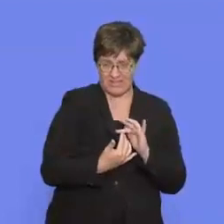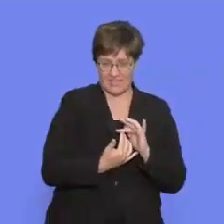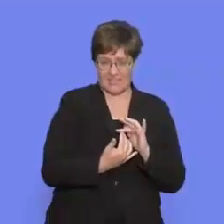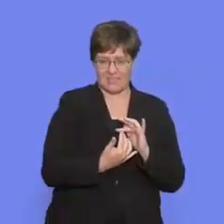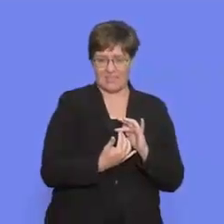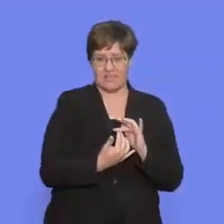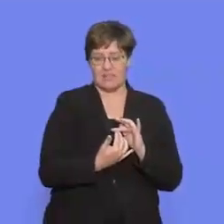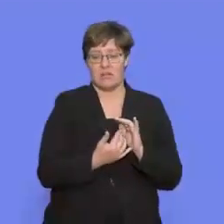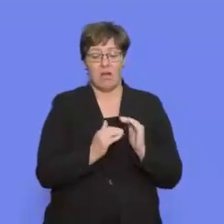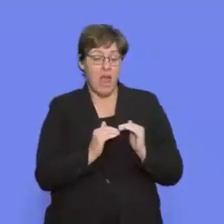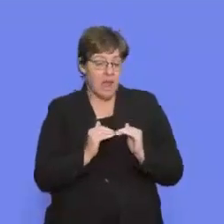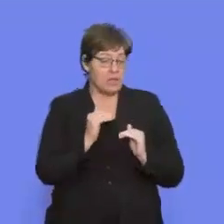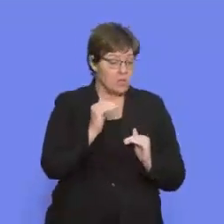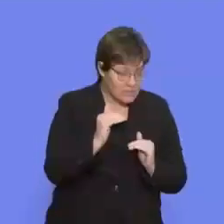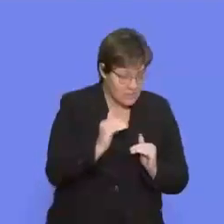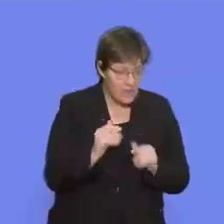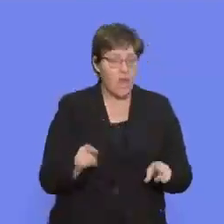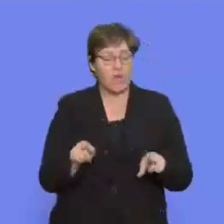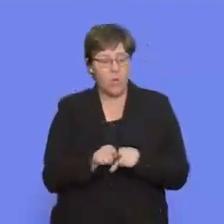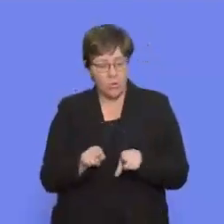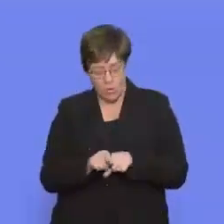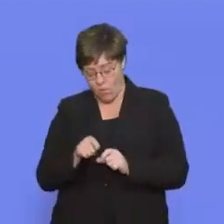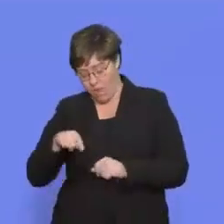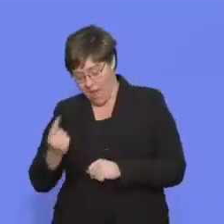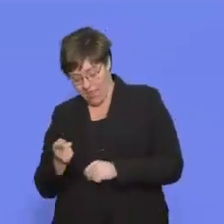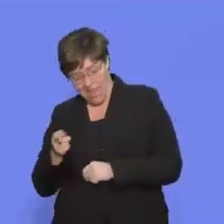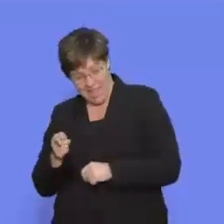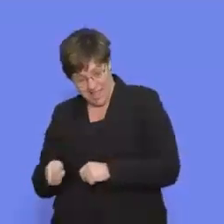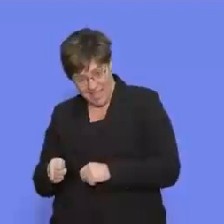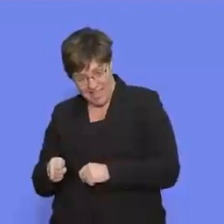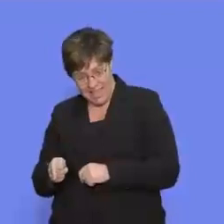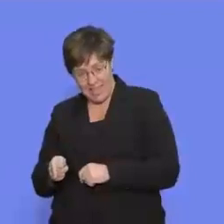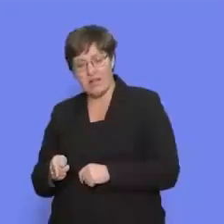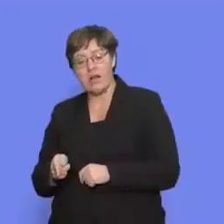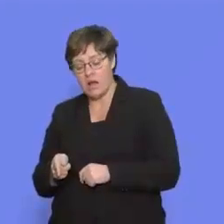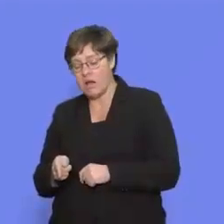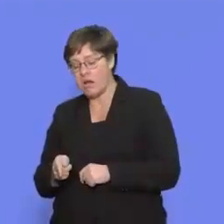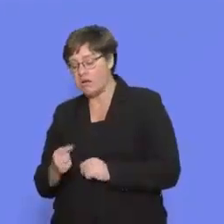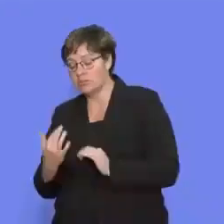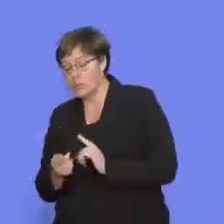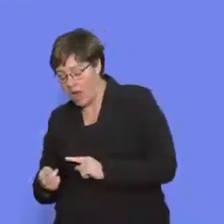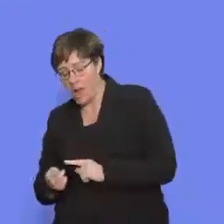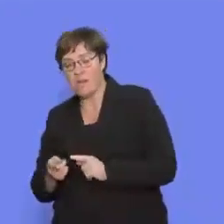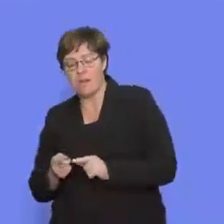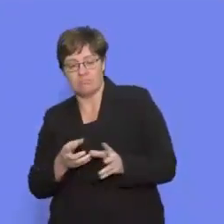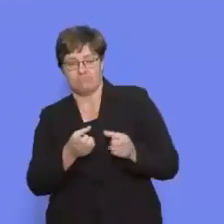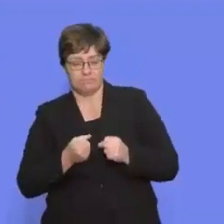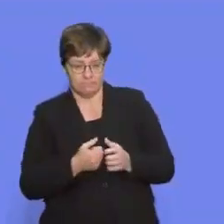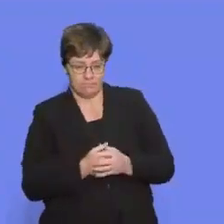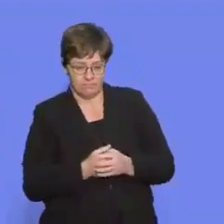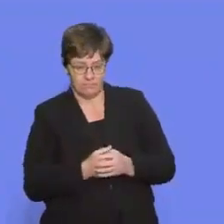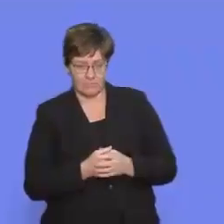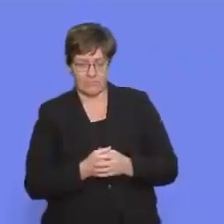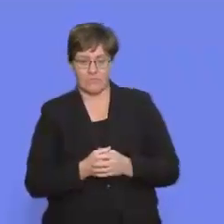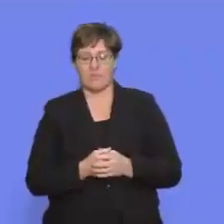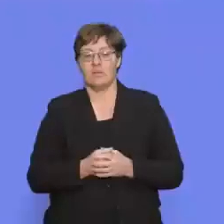increase and another hormone which then inhibits. So we're